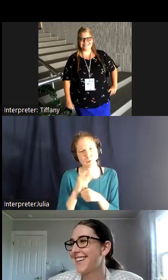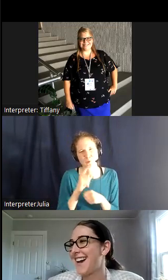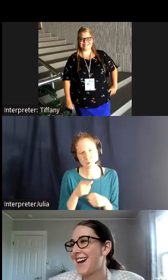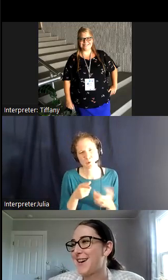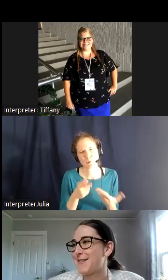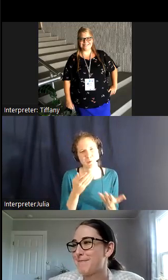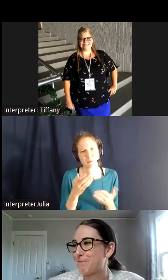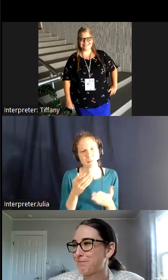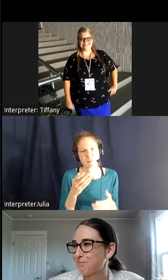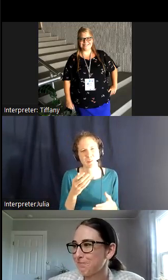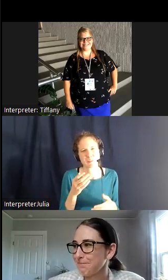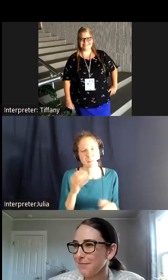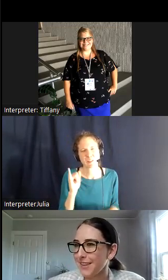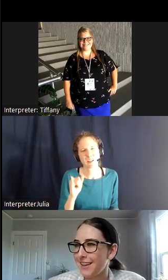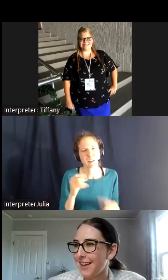wrong.